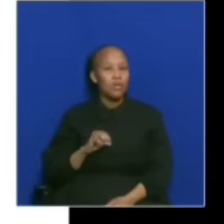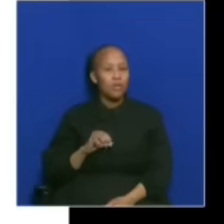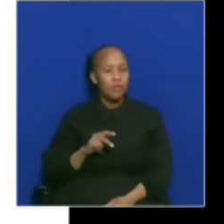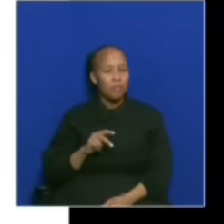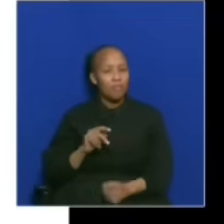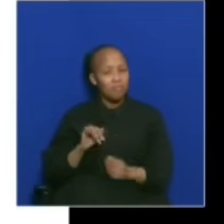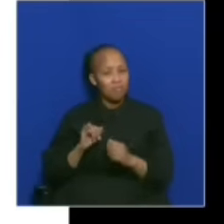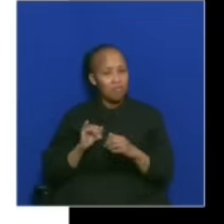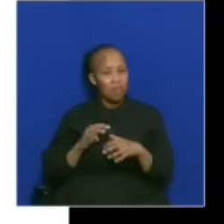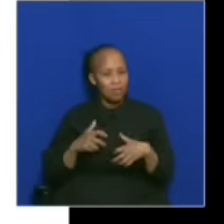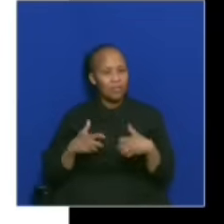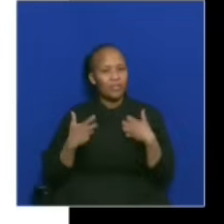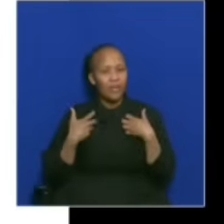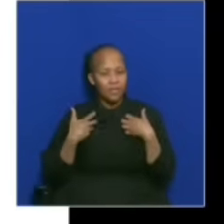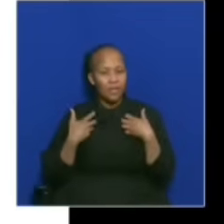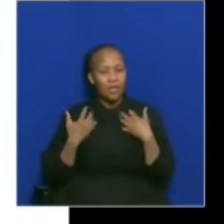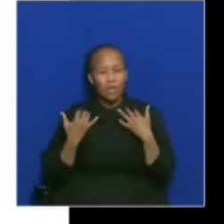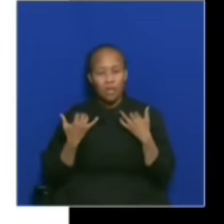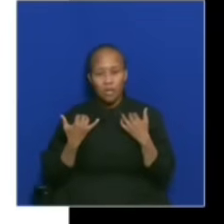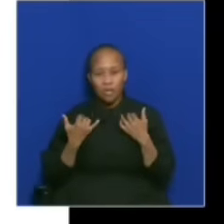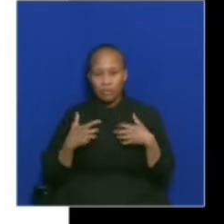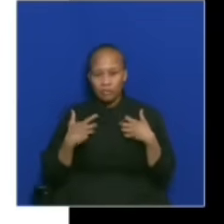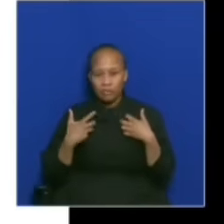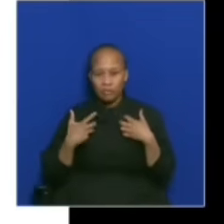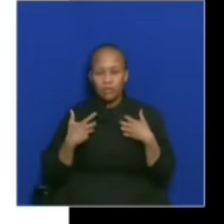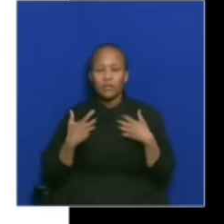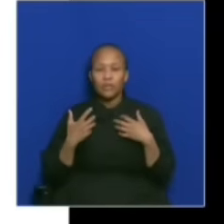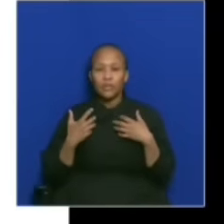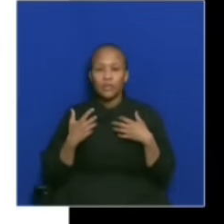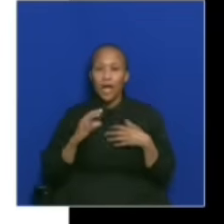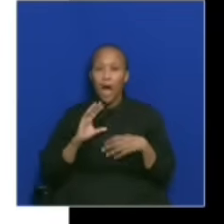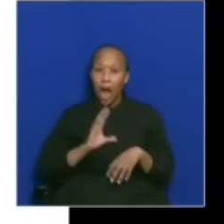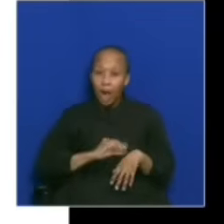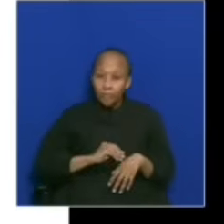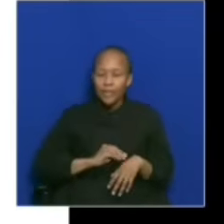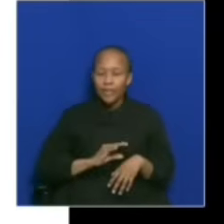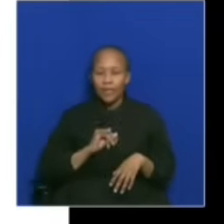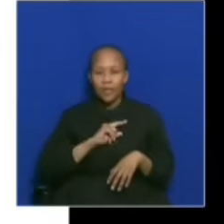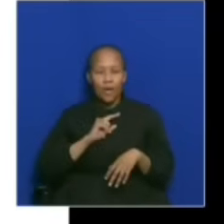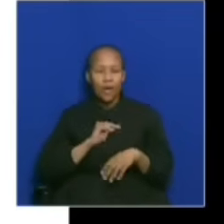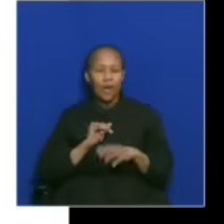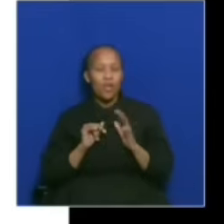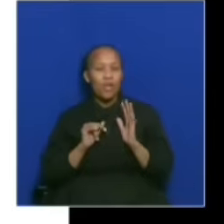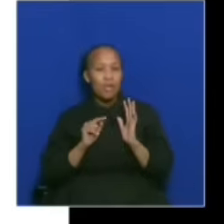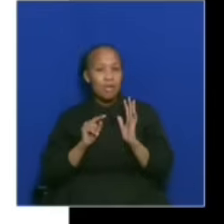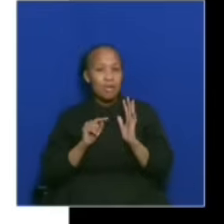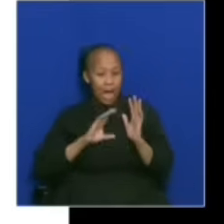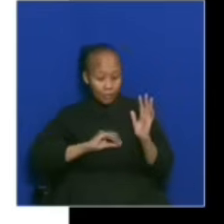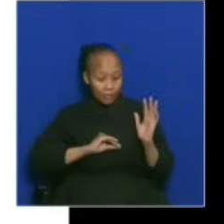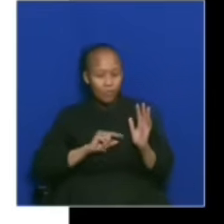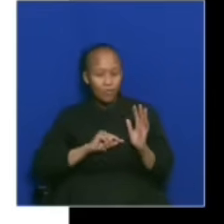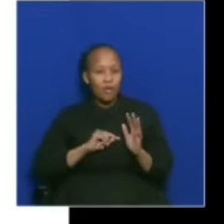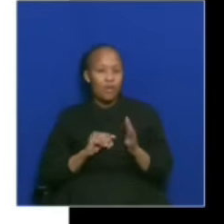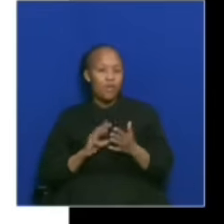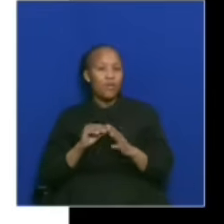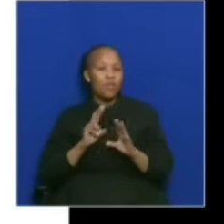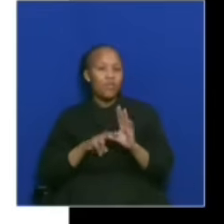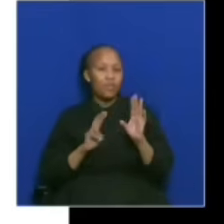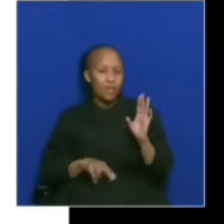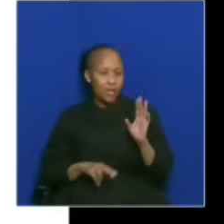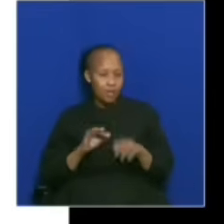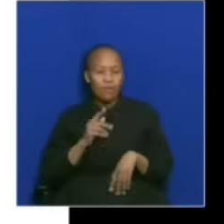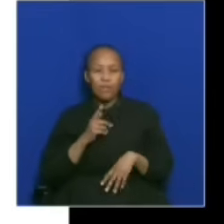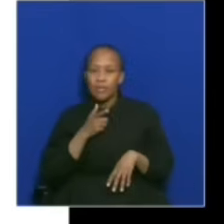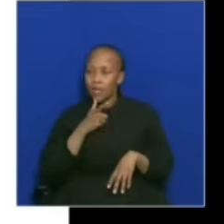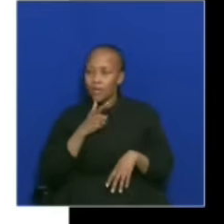"is resigning? Will you please handle it for me when the time comes and tell him that you placed him by me for other